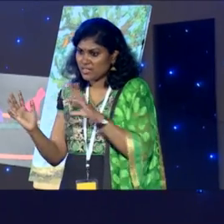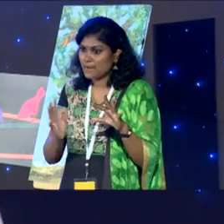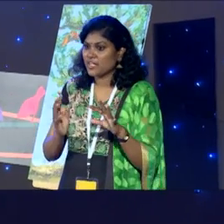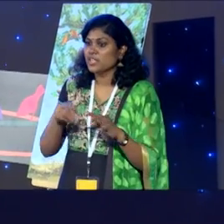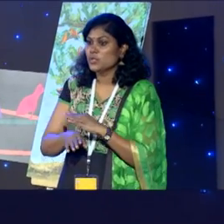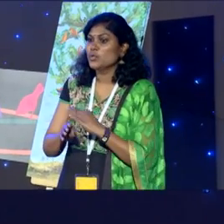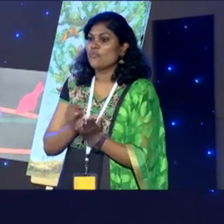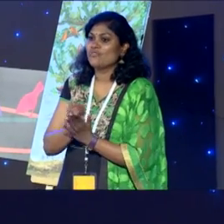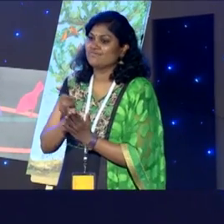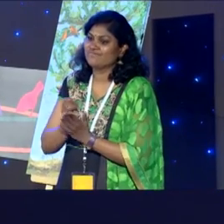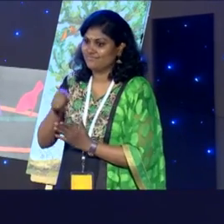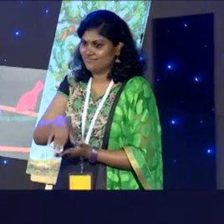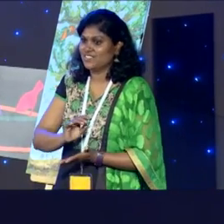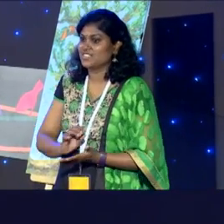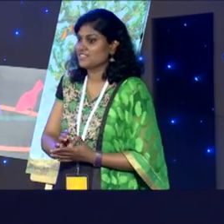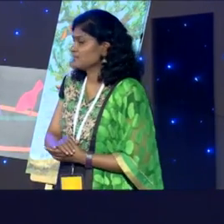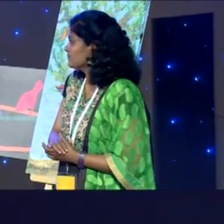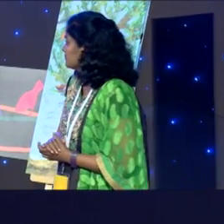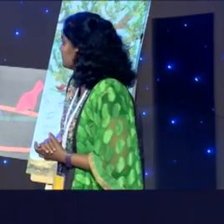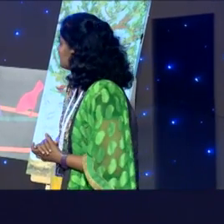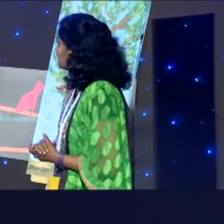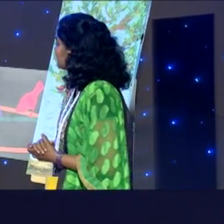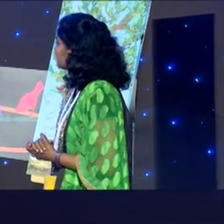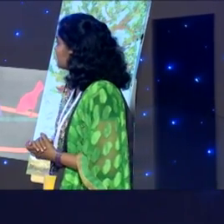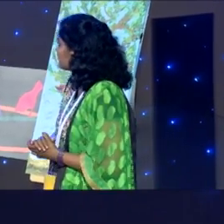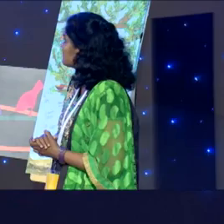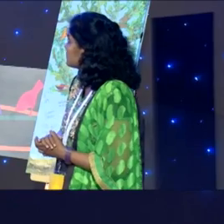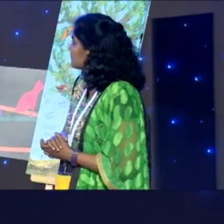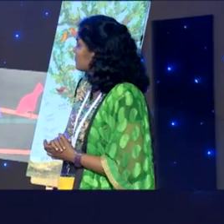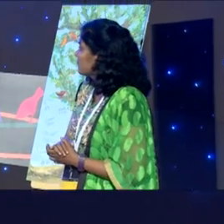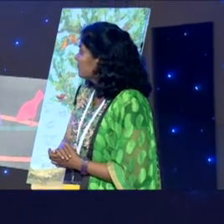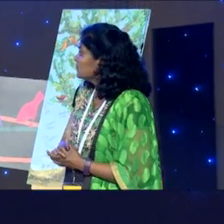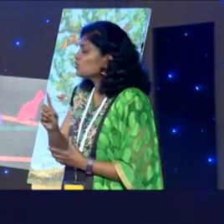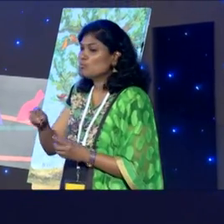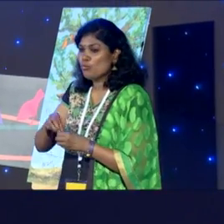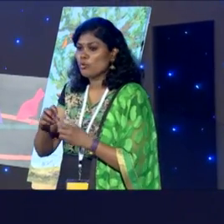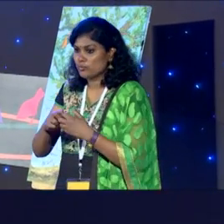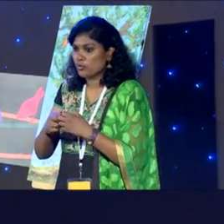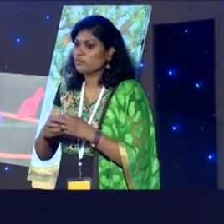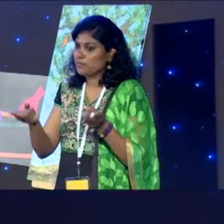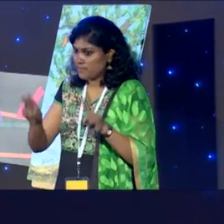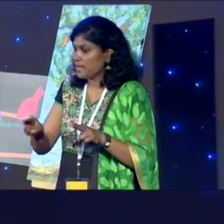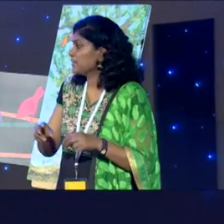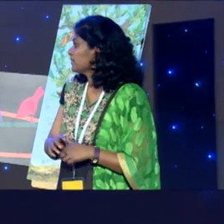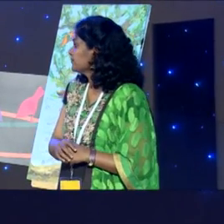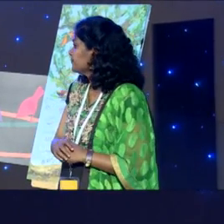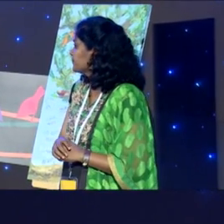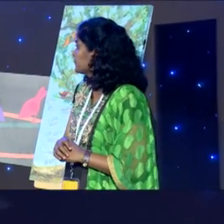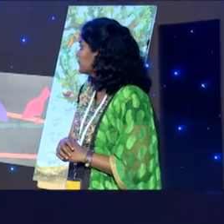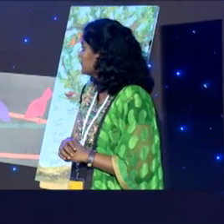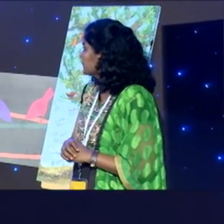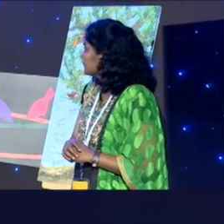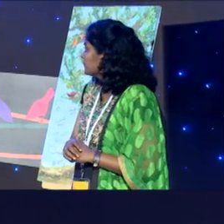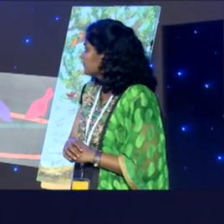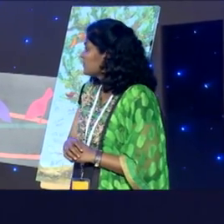been pushed and cornered. And that has increased the number of conflicts, which is unnatural. Even though it's natural, it's